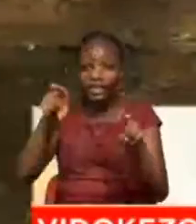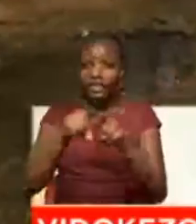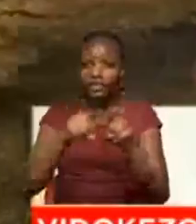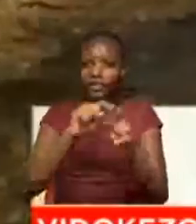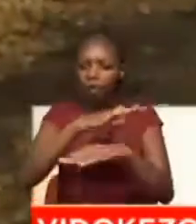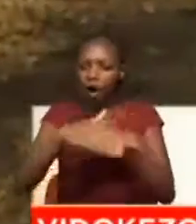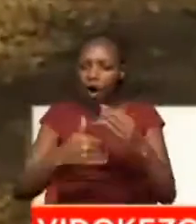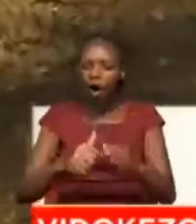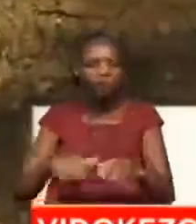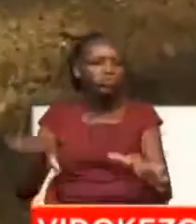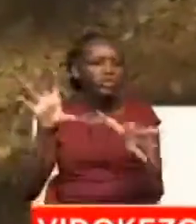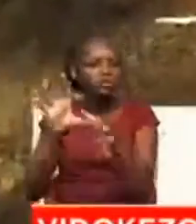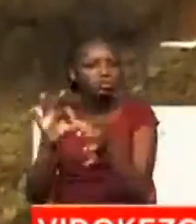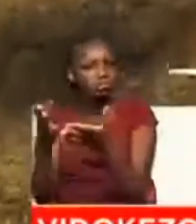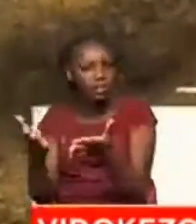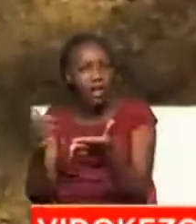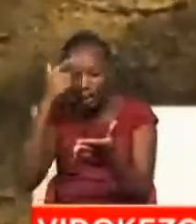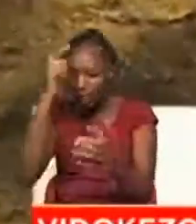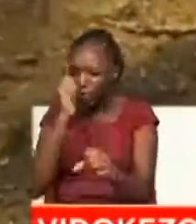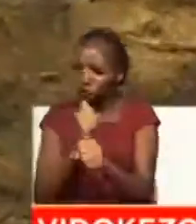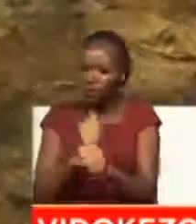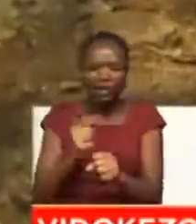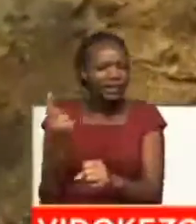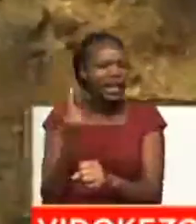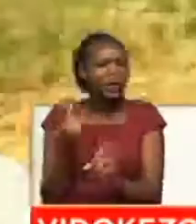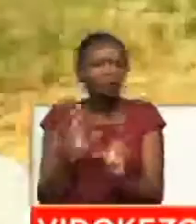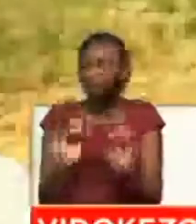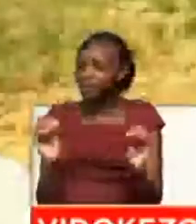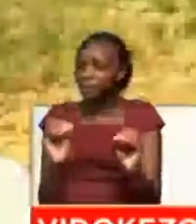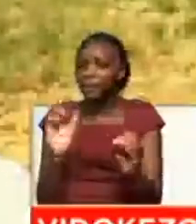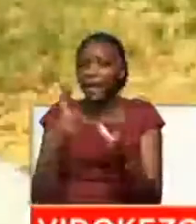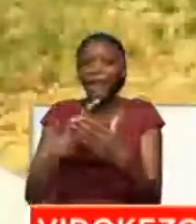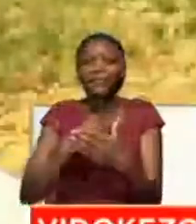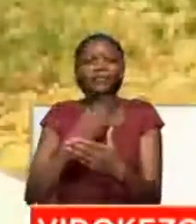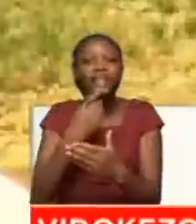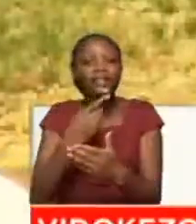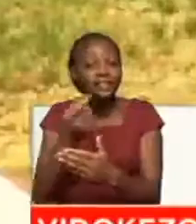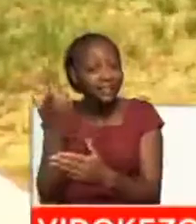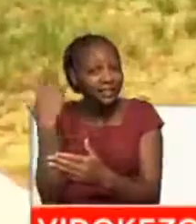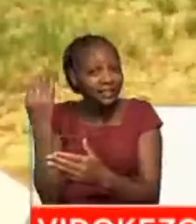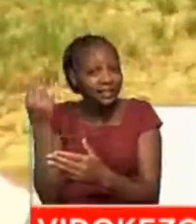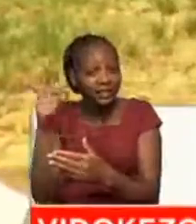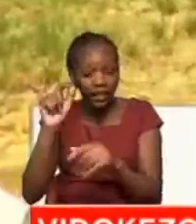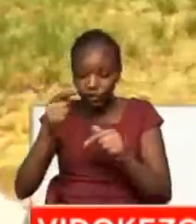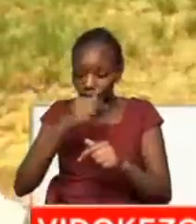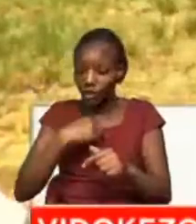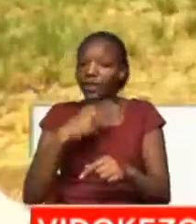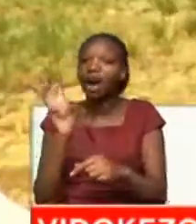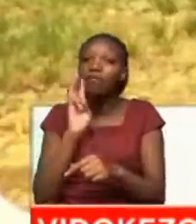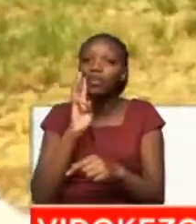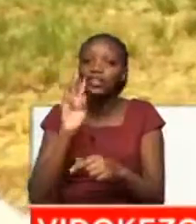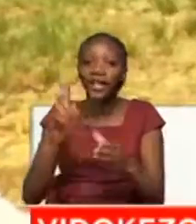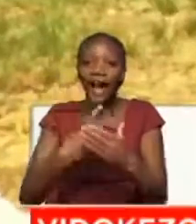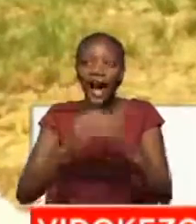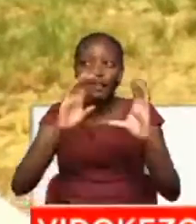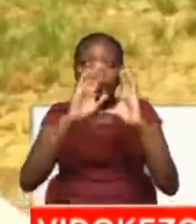all the partners, because you can't work alone. So that, just as I mentioned, today we have water,